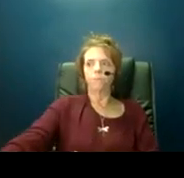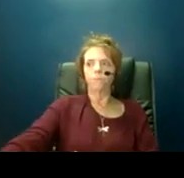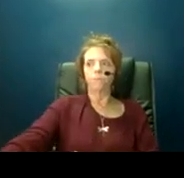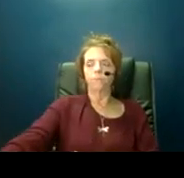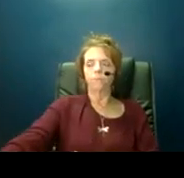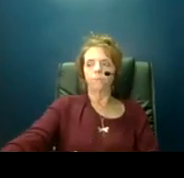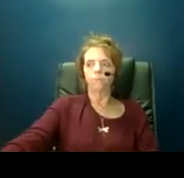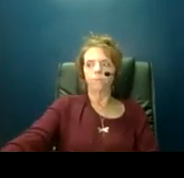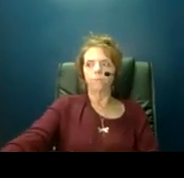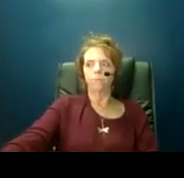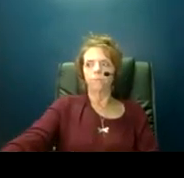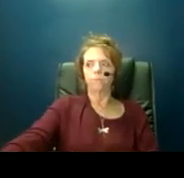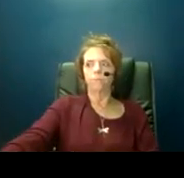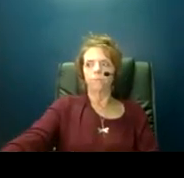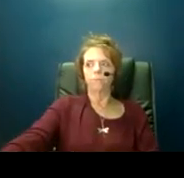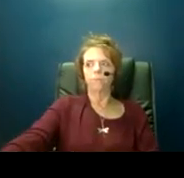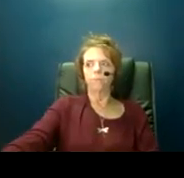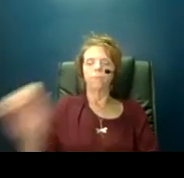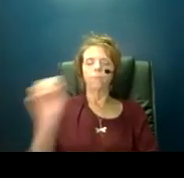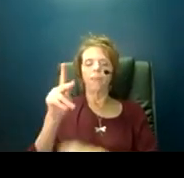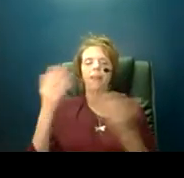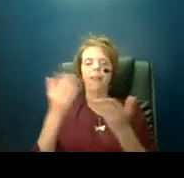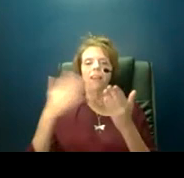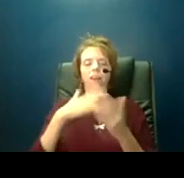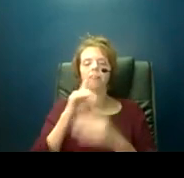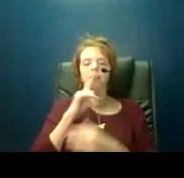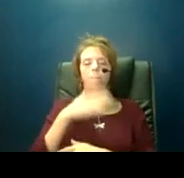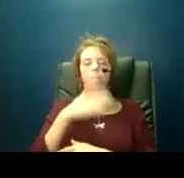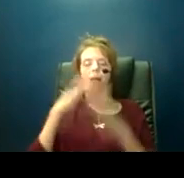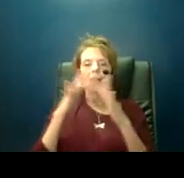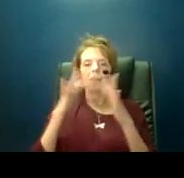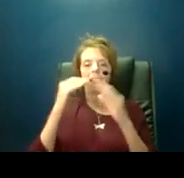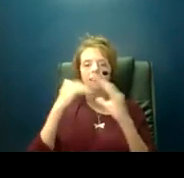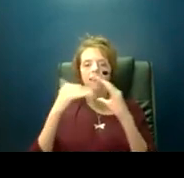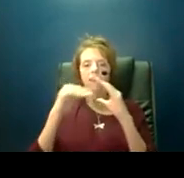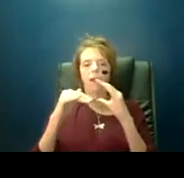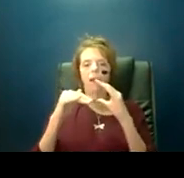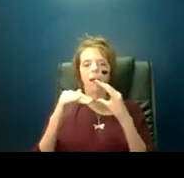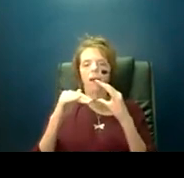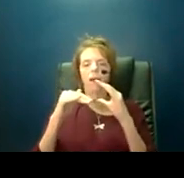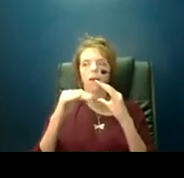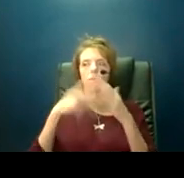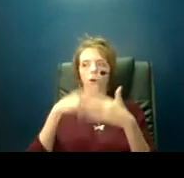Here's my contact. You can email our program or